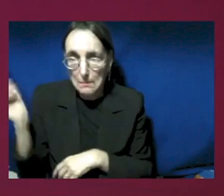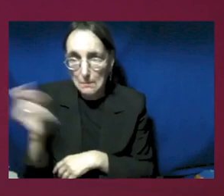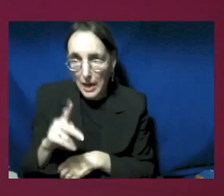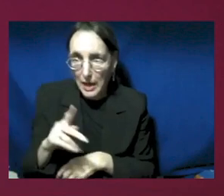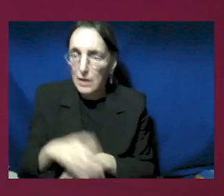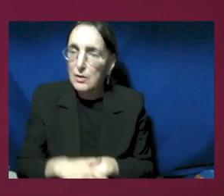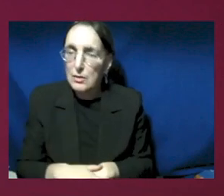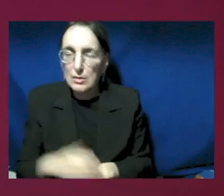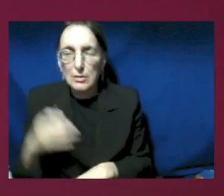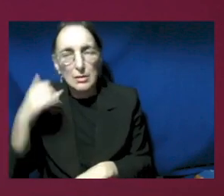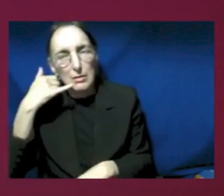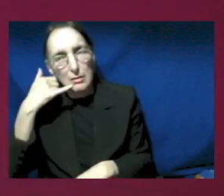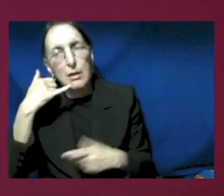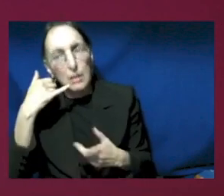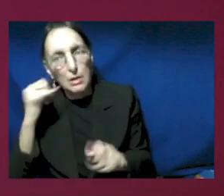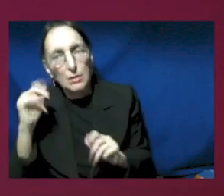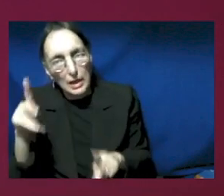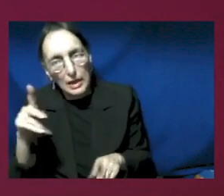We are creative enough